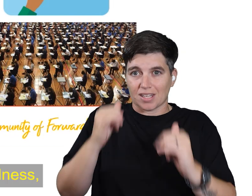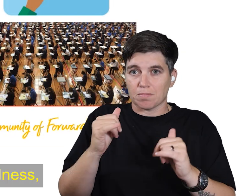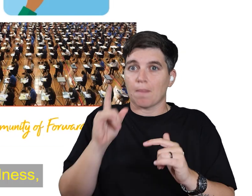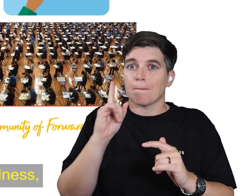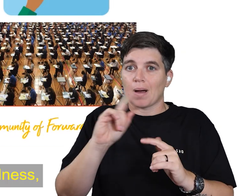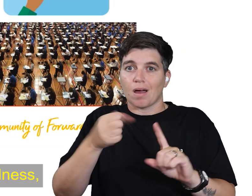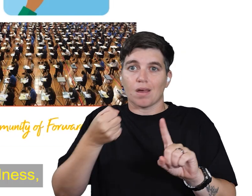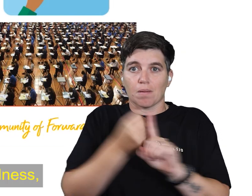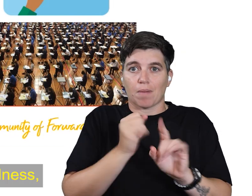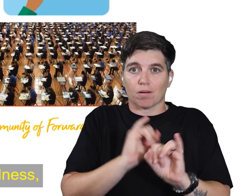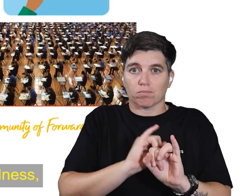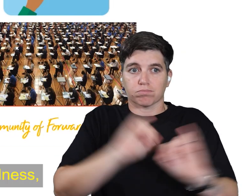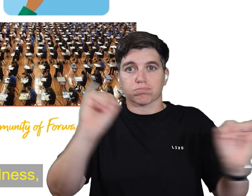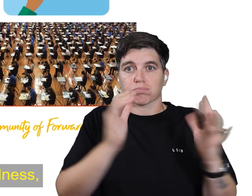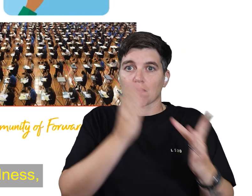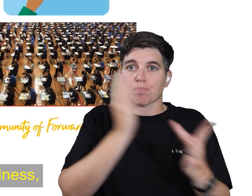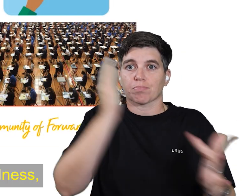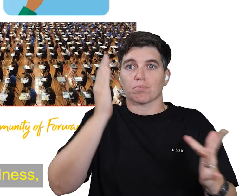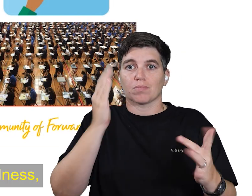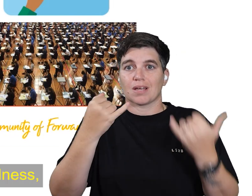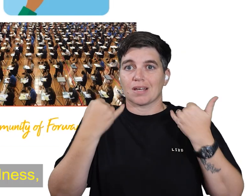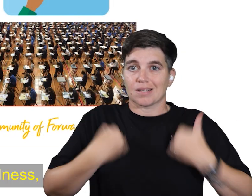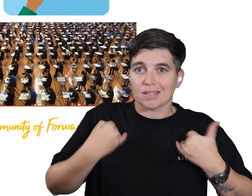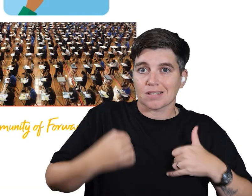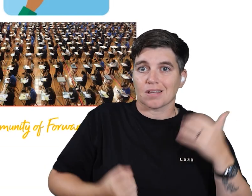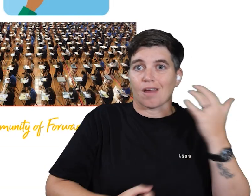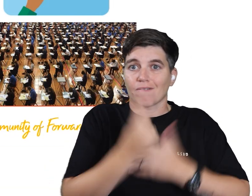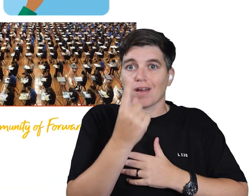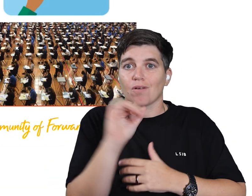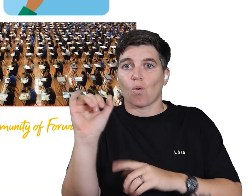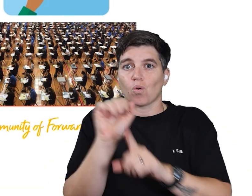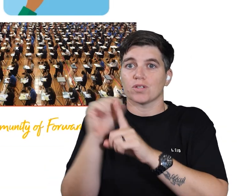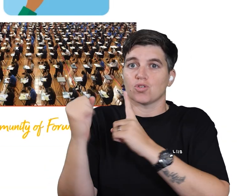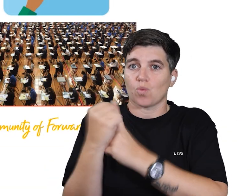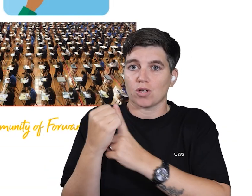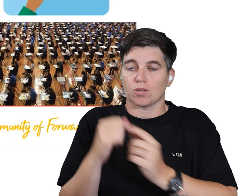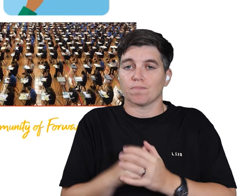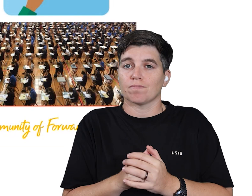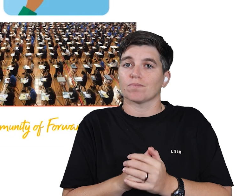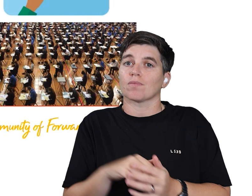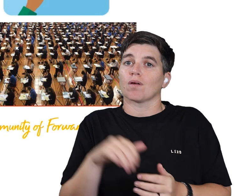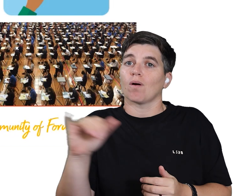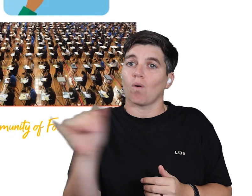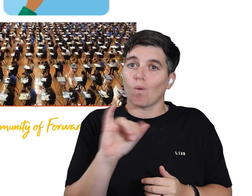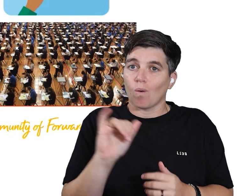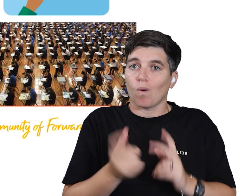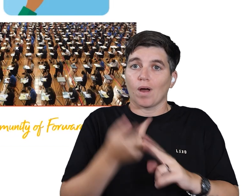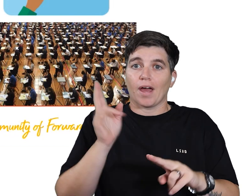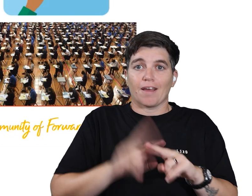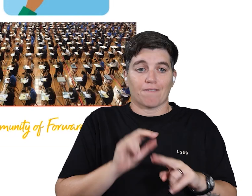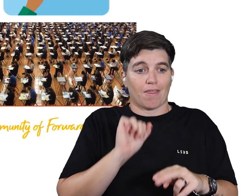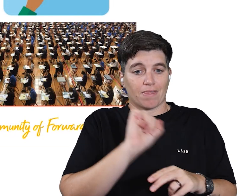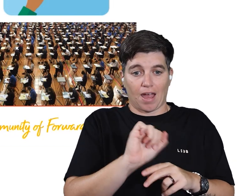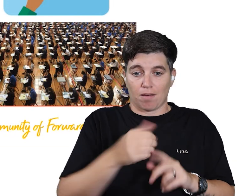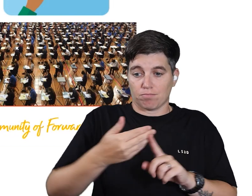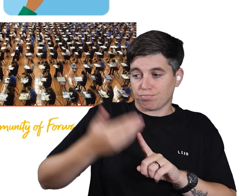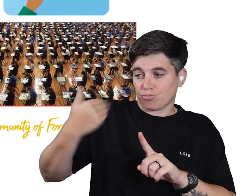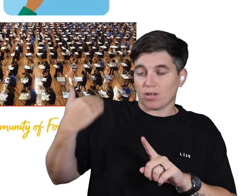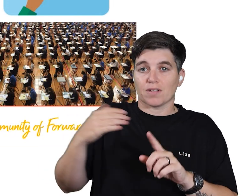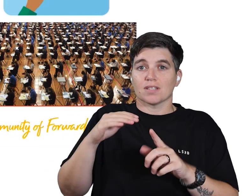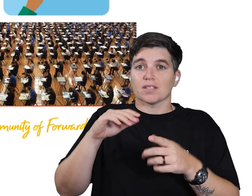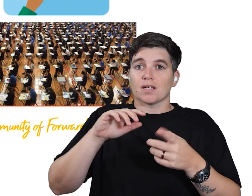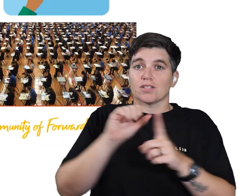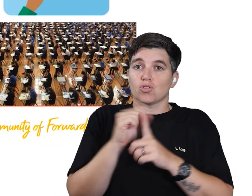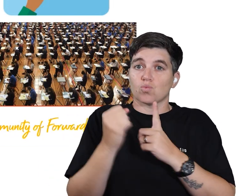has been impacted by a sudden, unforeseen illness, event, or circumstance, or for the sudden deterioration of an